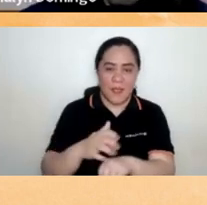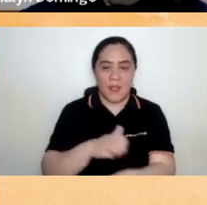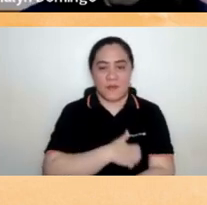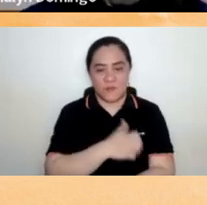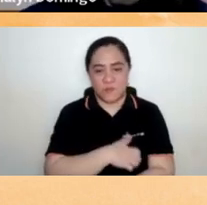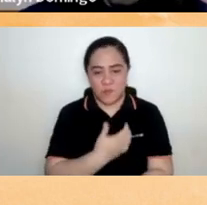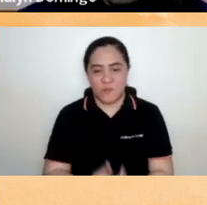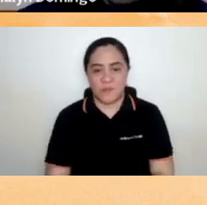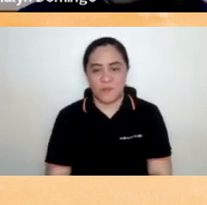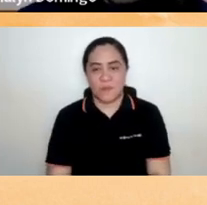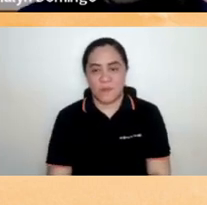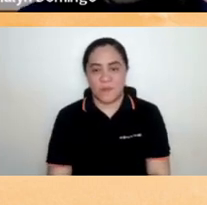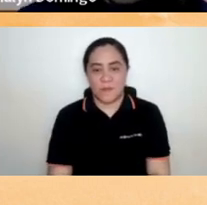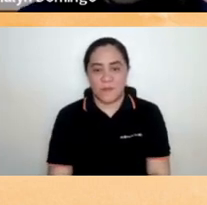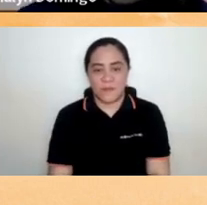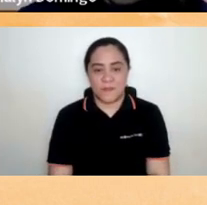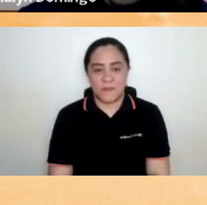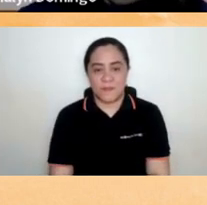competence.